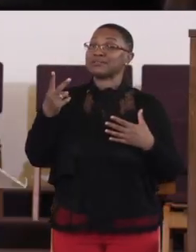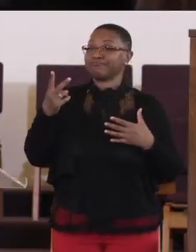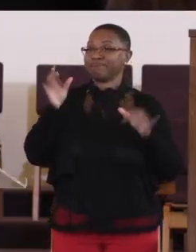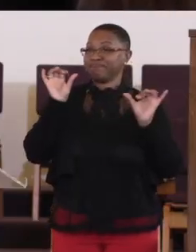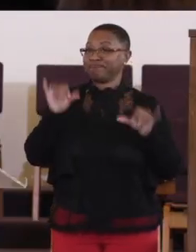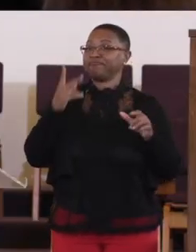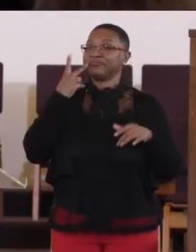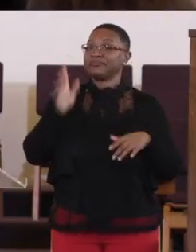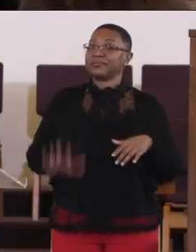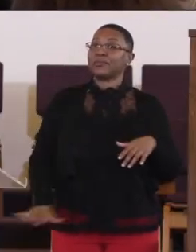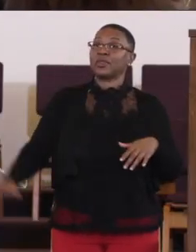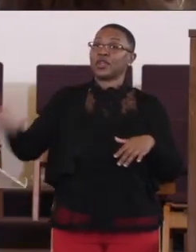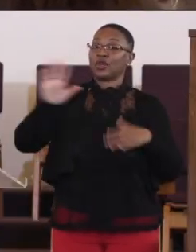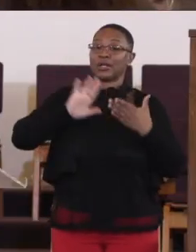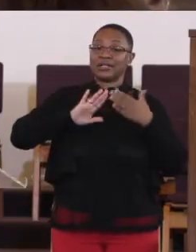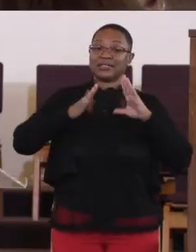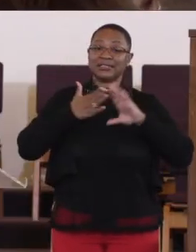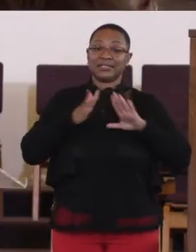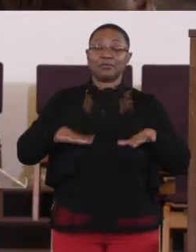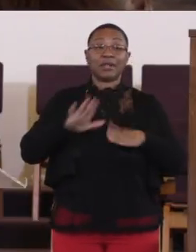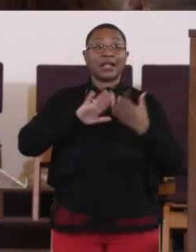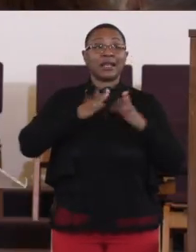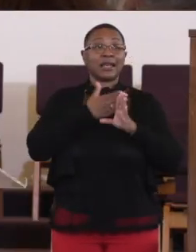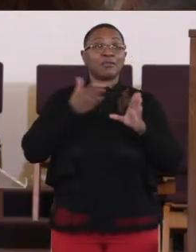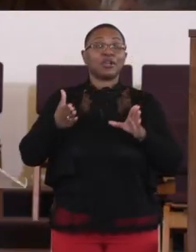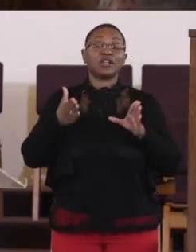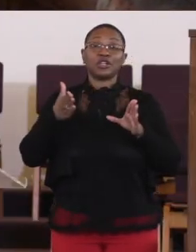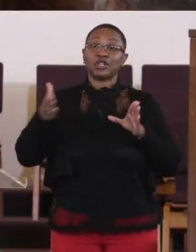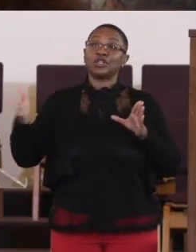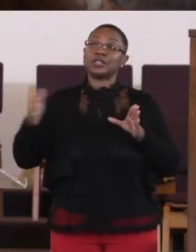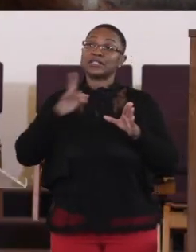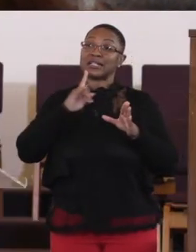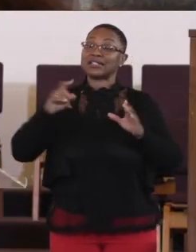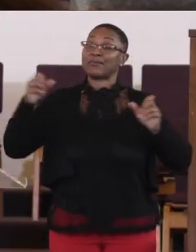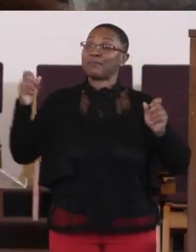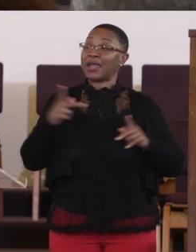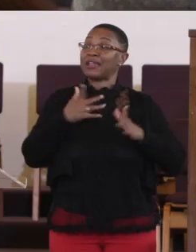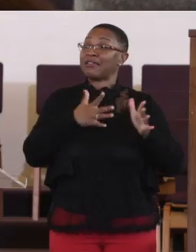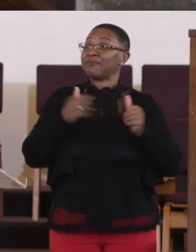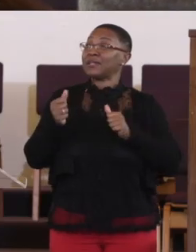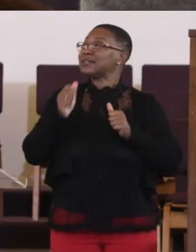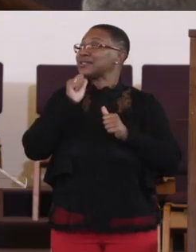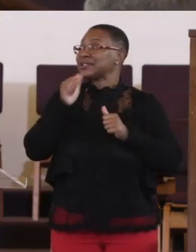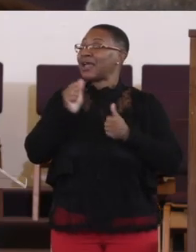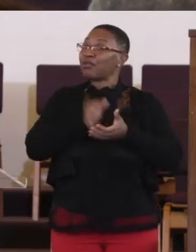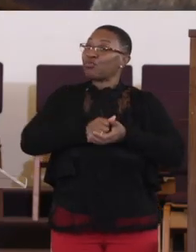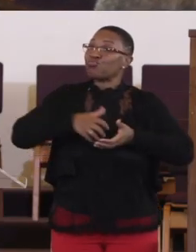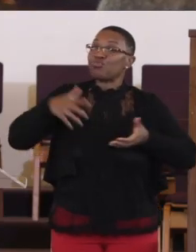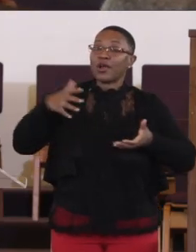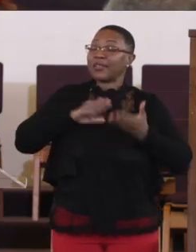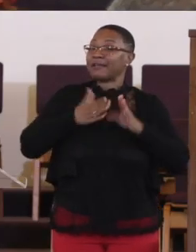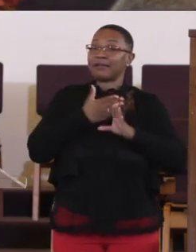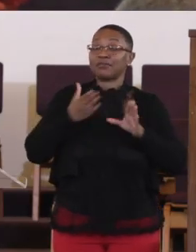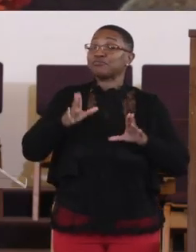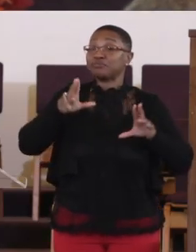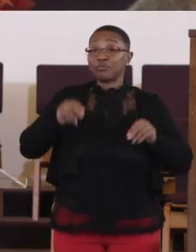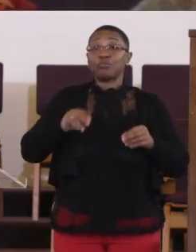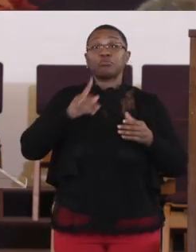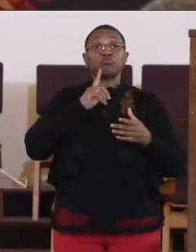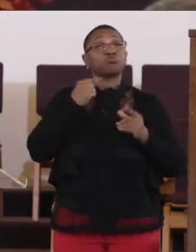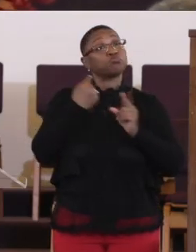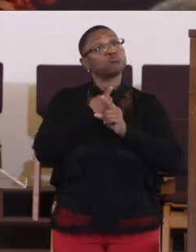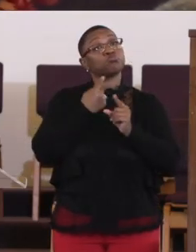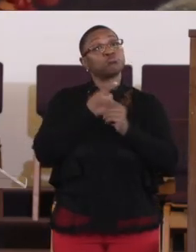over the city. The neighborhoods that are coming back the fastest are not necessarily the wealthiest neighborhoods. They are the neighborhoods with